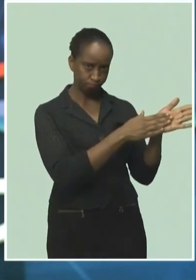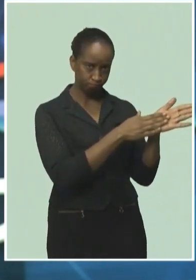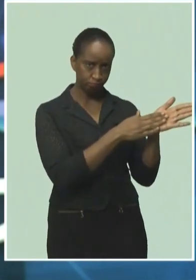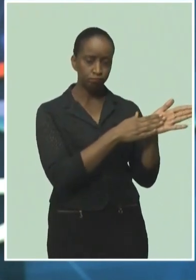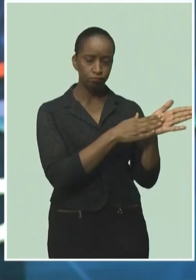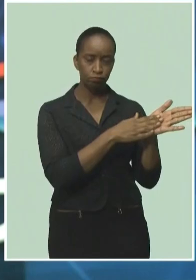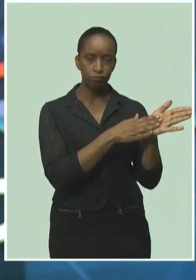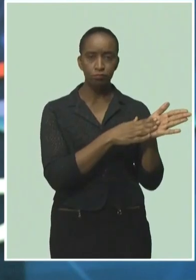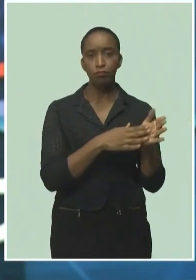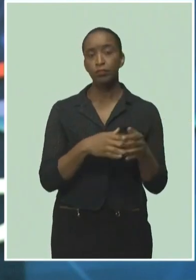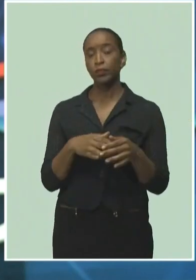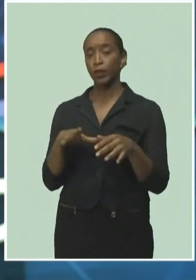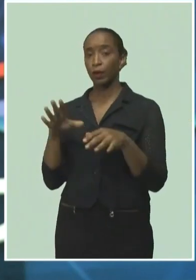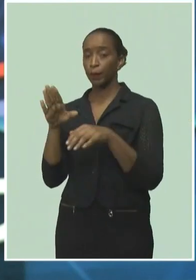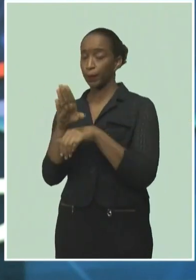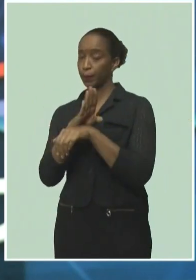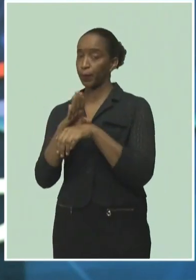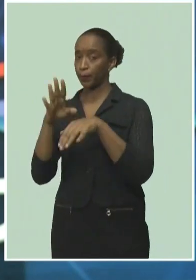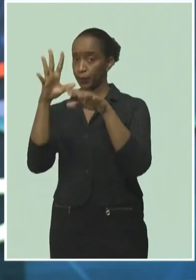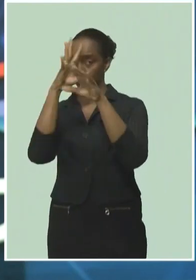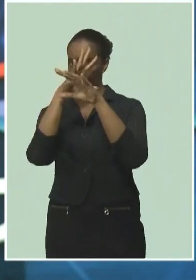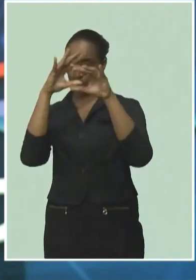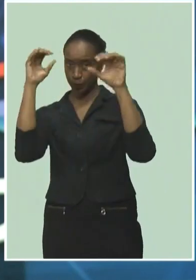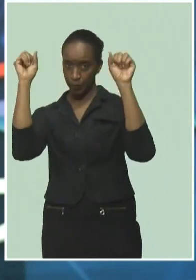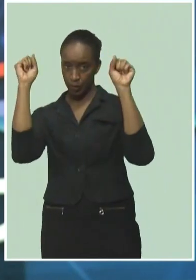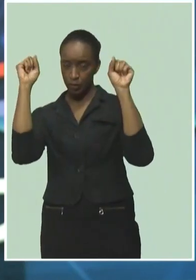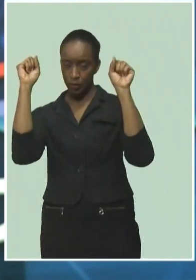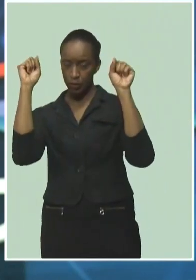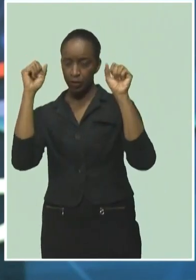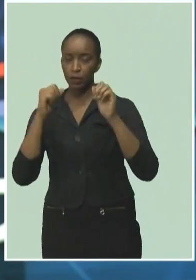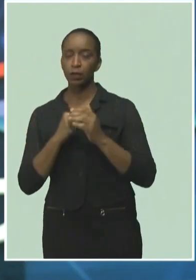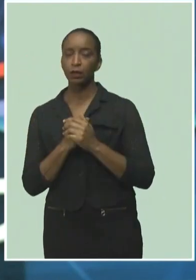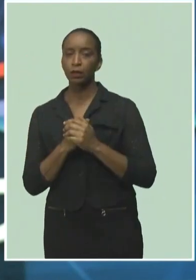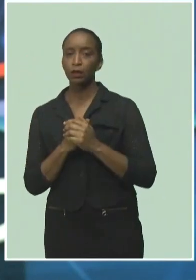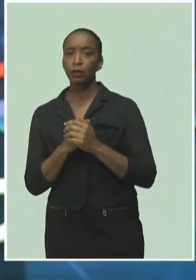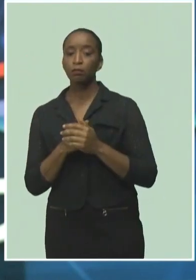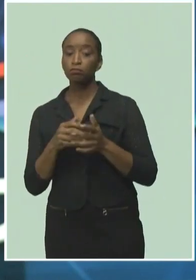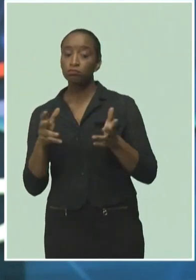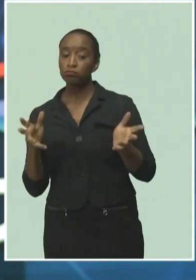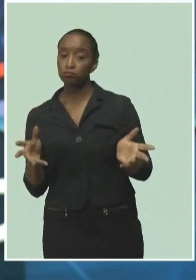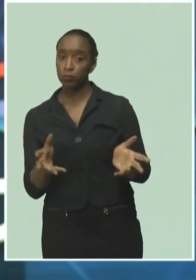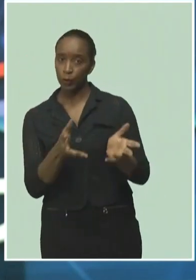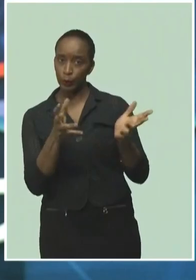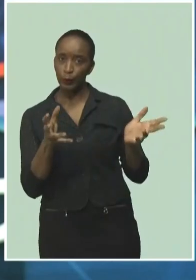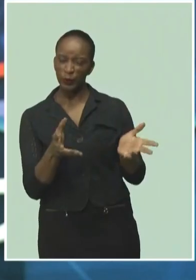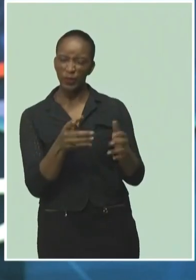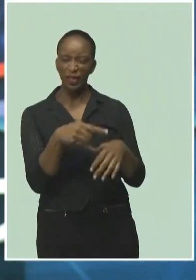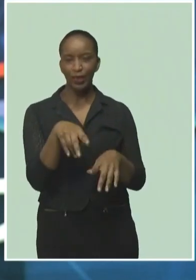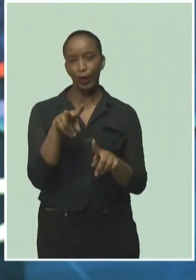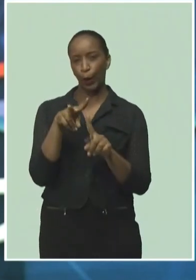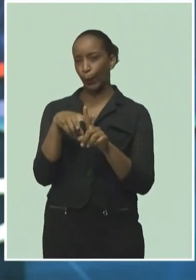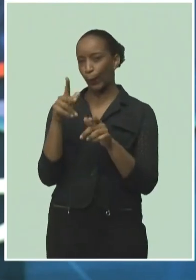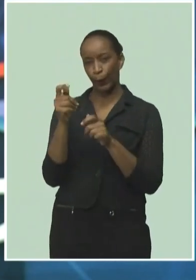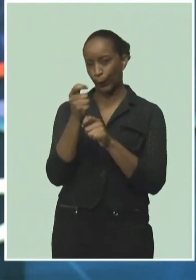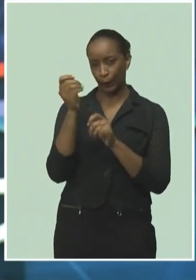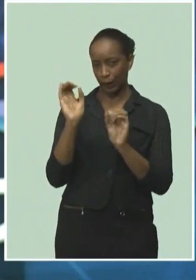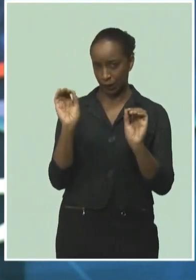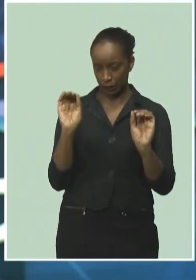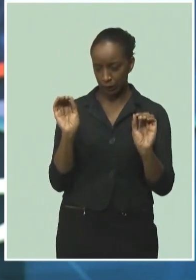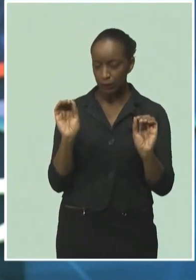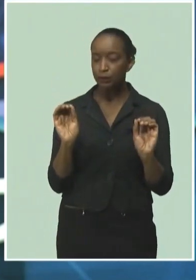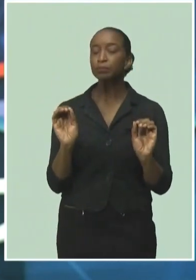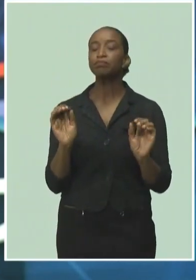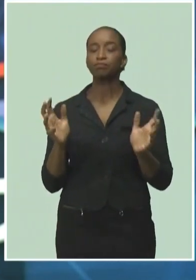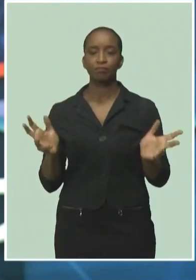of Barbados, Her Excellency the Most Honorable Dame Sandra Mason, encouraged the unsuccessful applicants to reapply